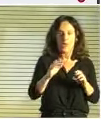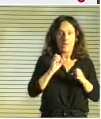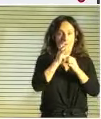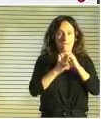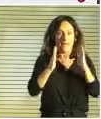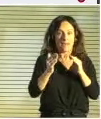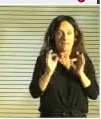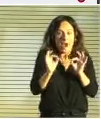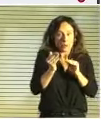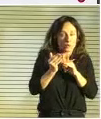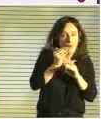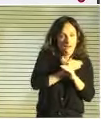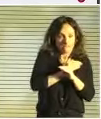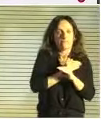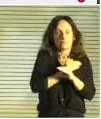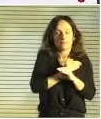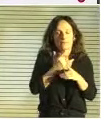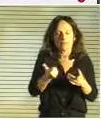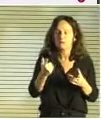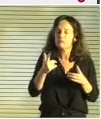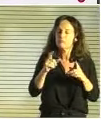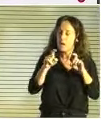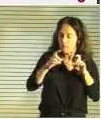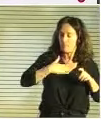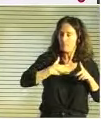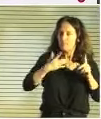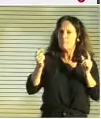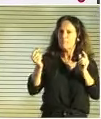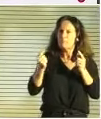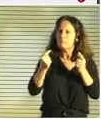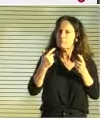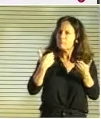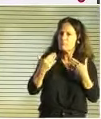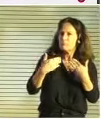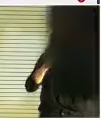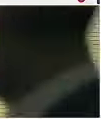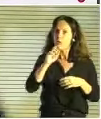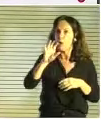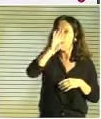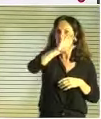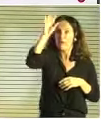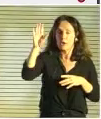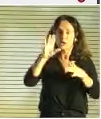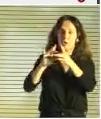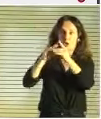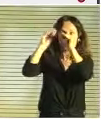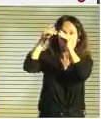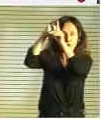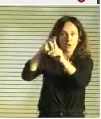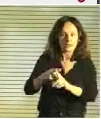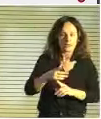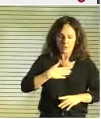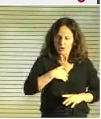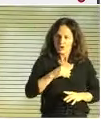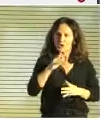about how can we achieve the United Nations goals, etc. Then the pandemic came, and then we had a disruption